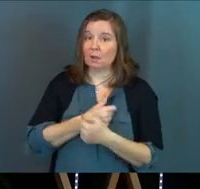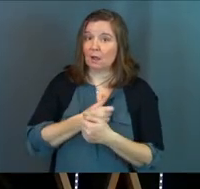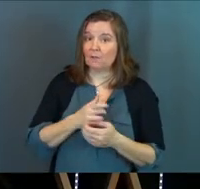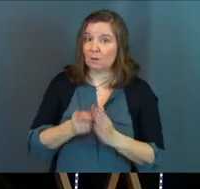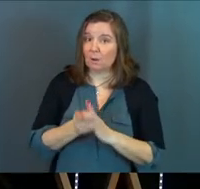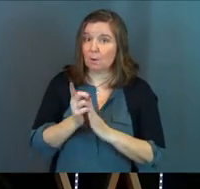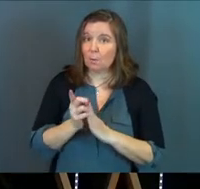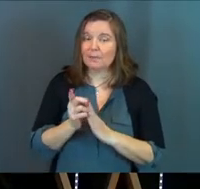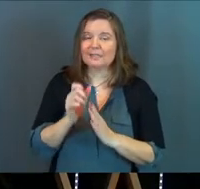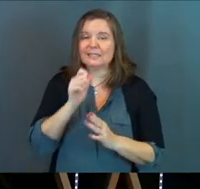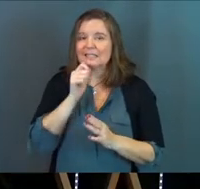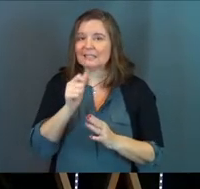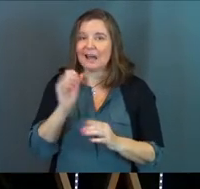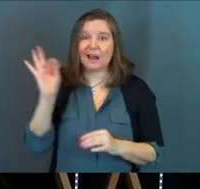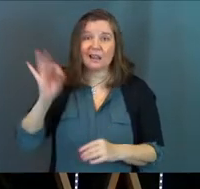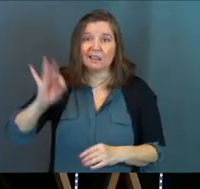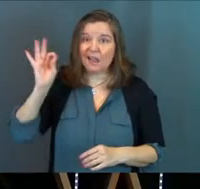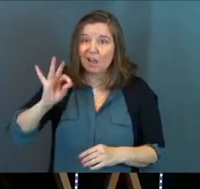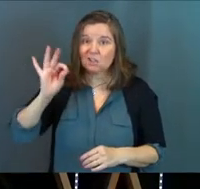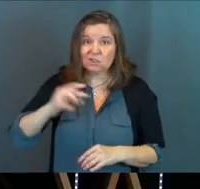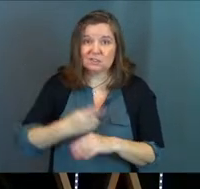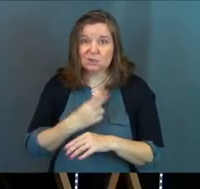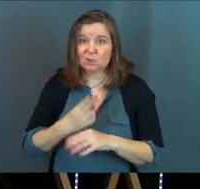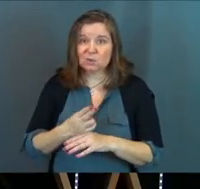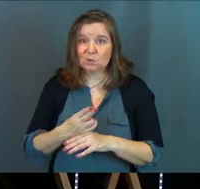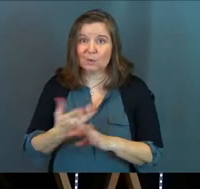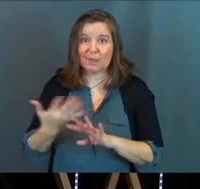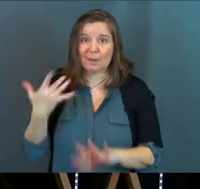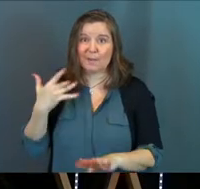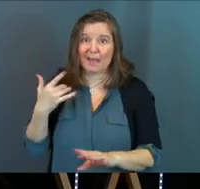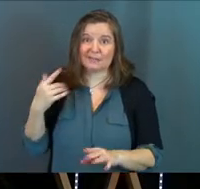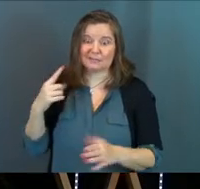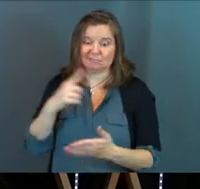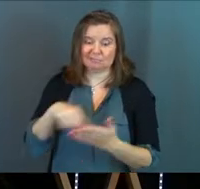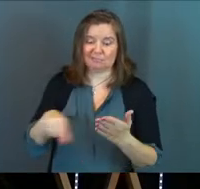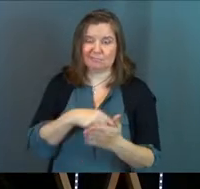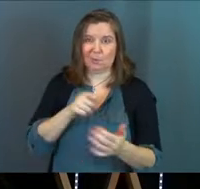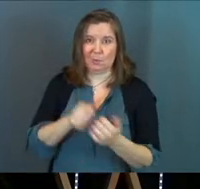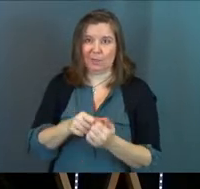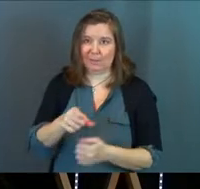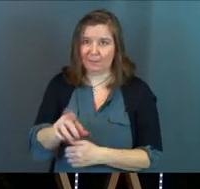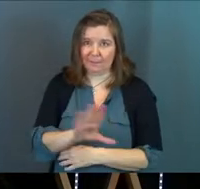those moments is it's not lecture time to use their past against them.